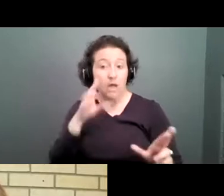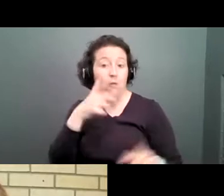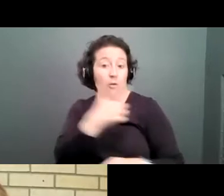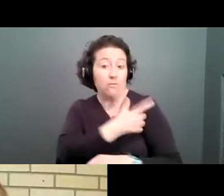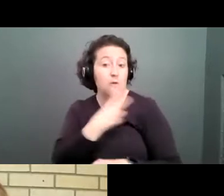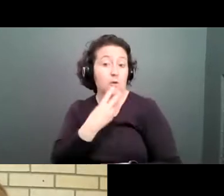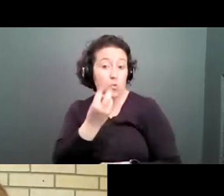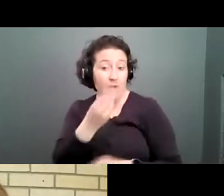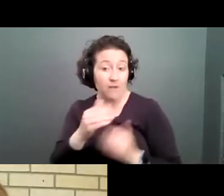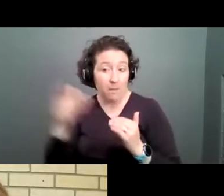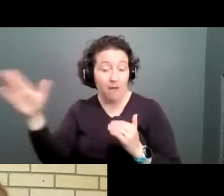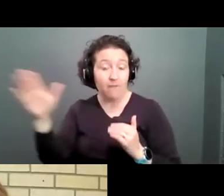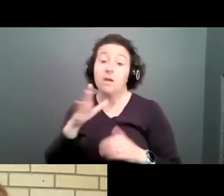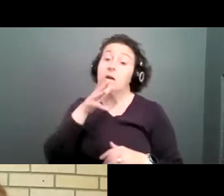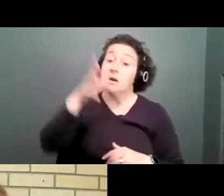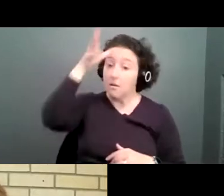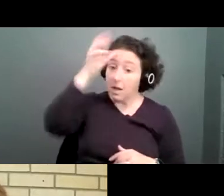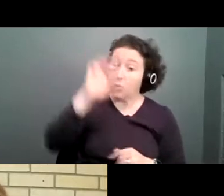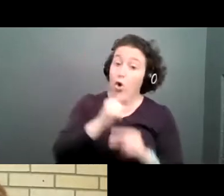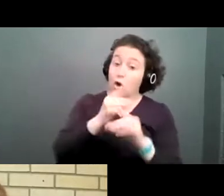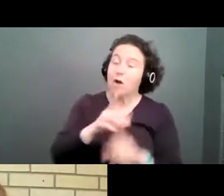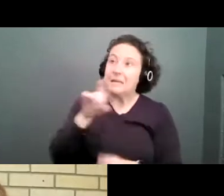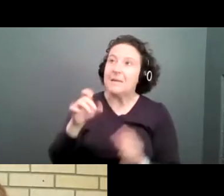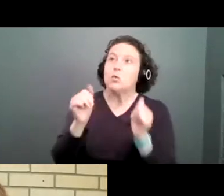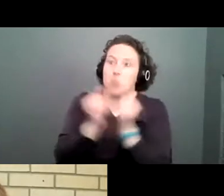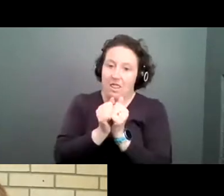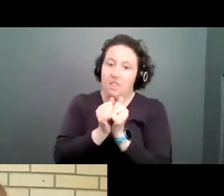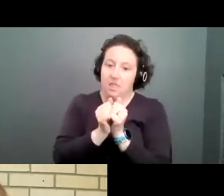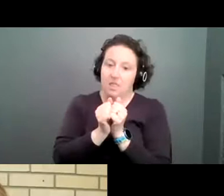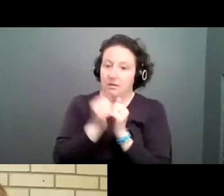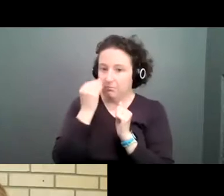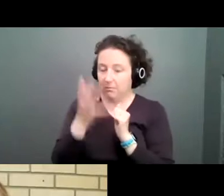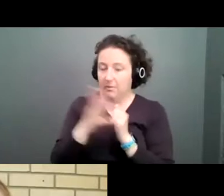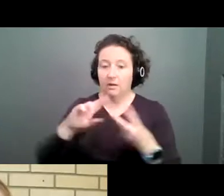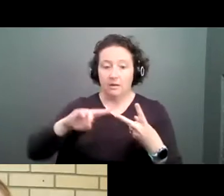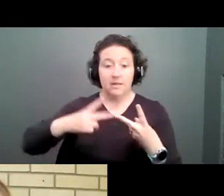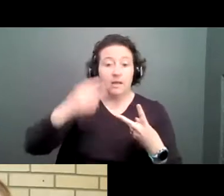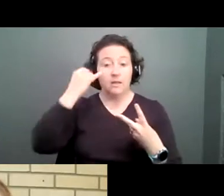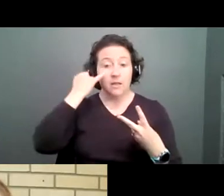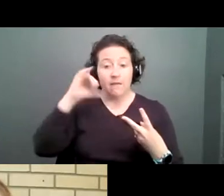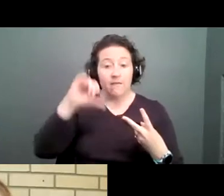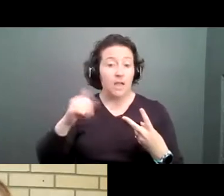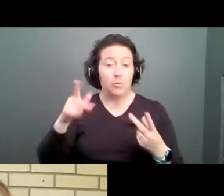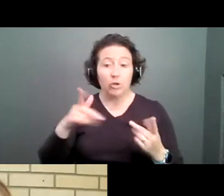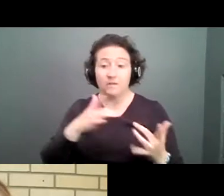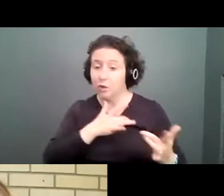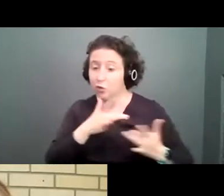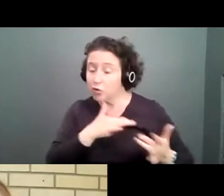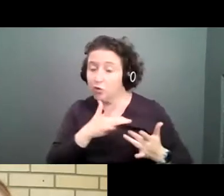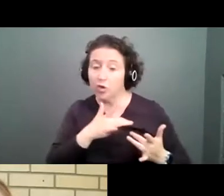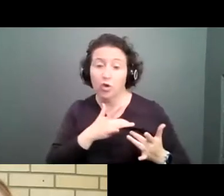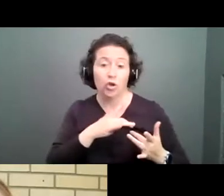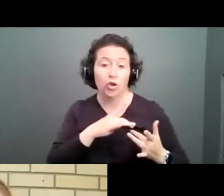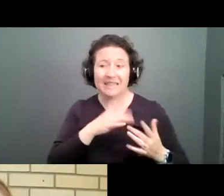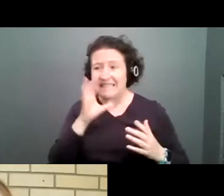Their parent or guardian must come with them though. And then secondly, if anybody is concerned about trying